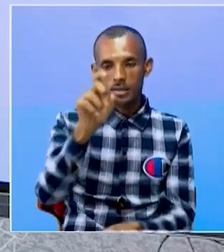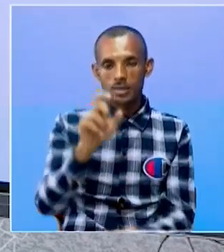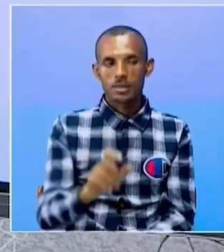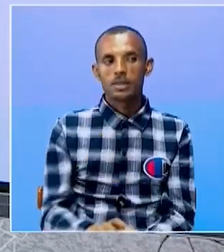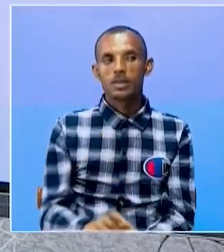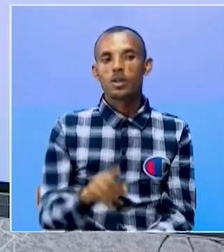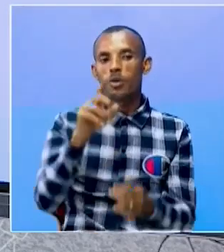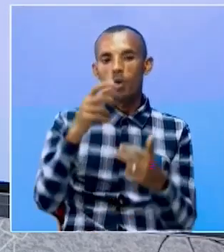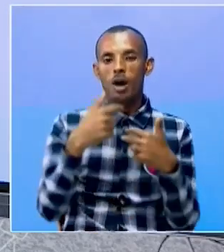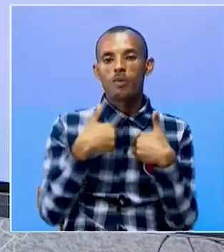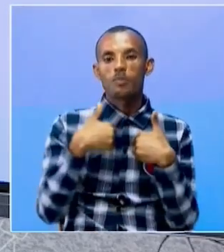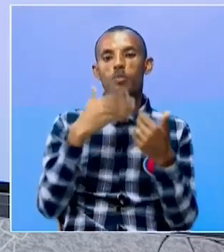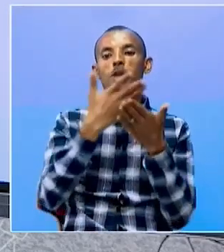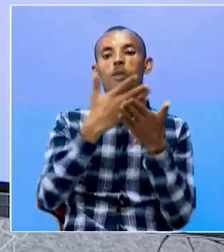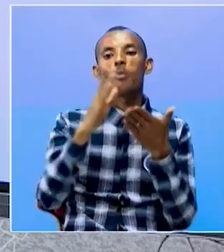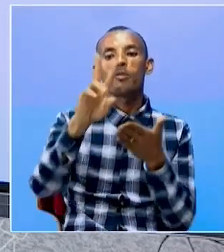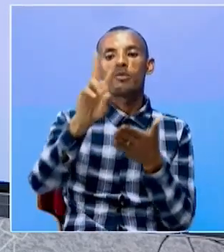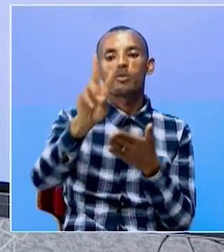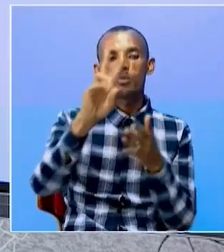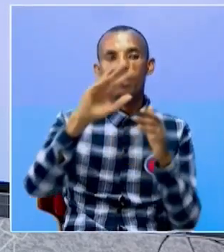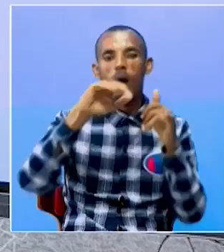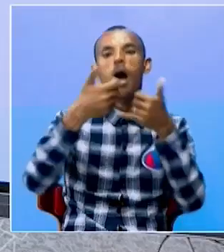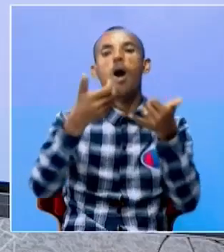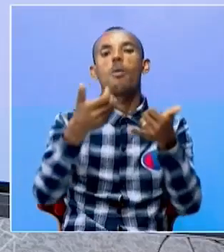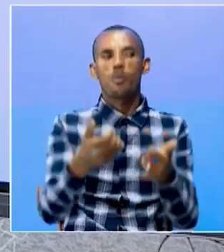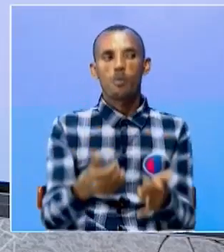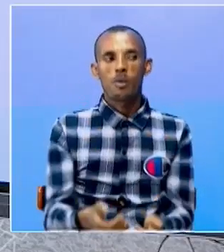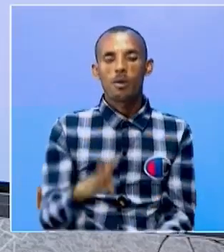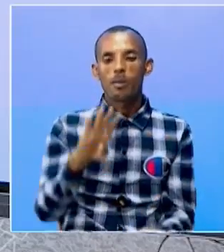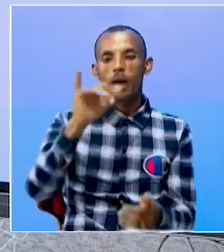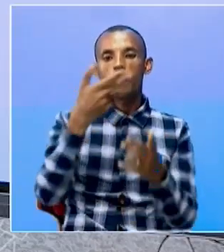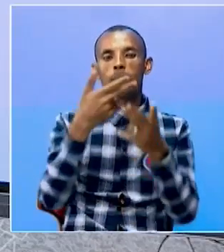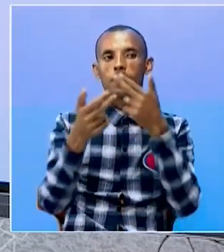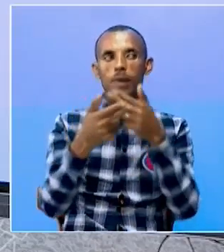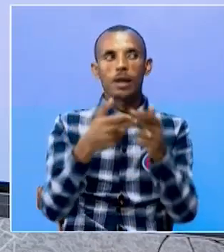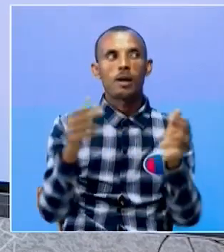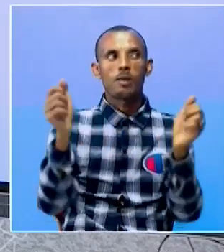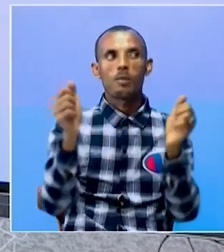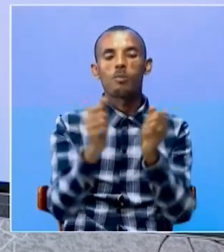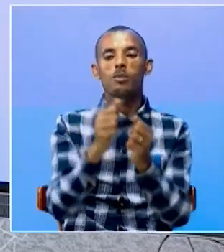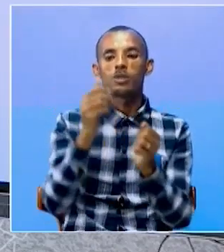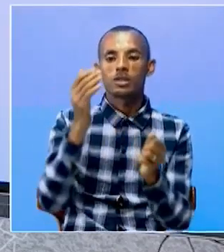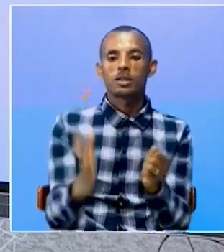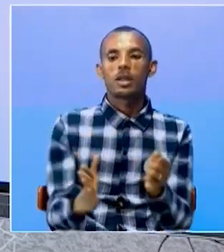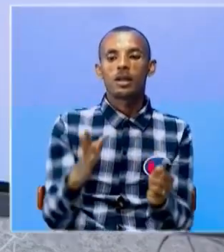we have to remove 2. How? By multiplying both sides by 2.